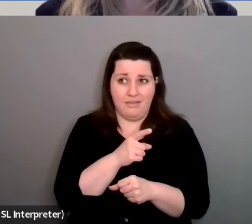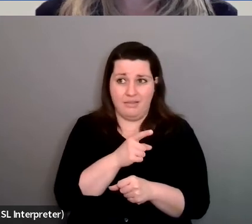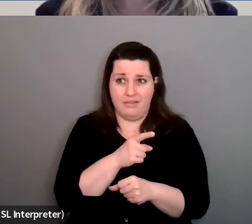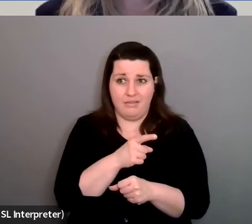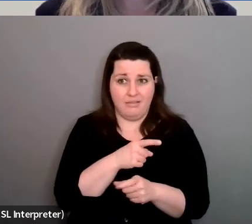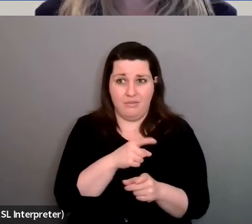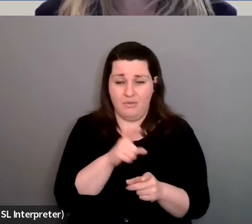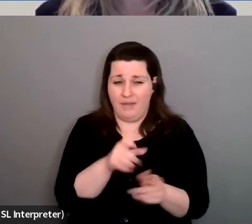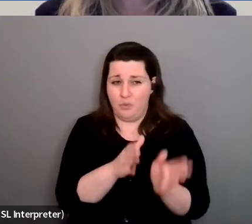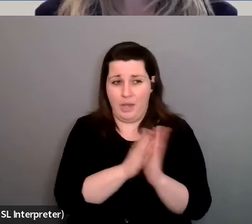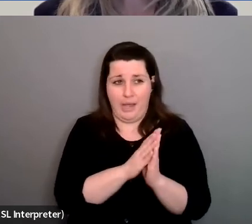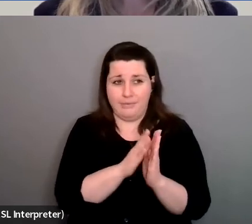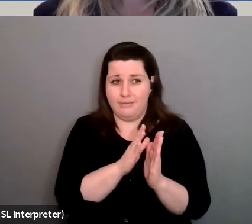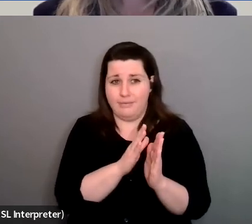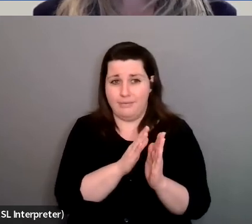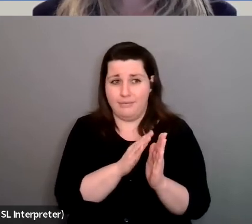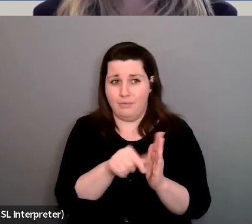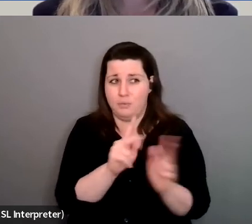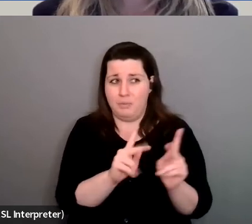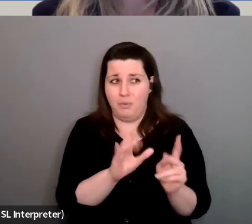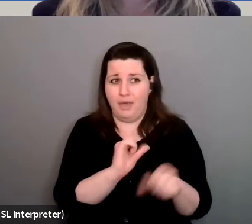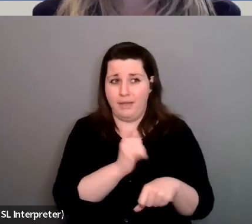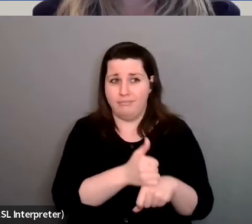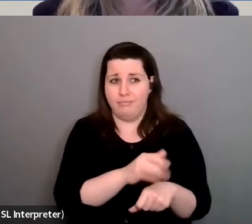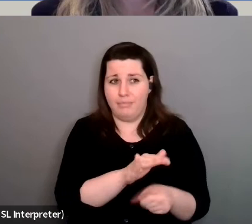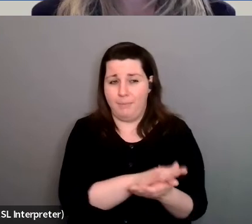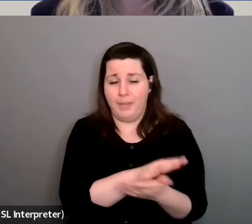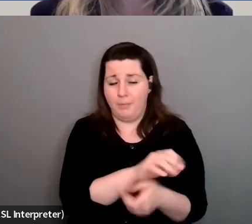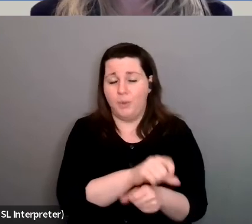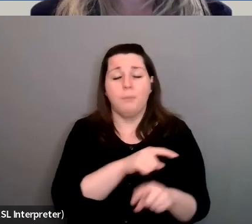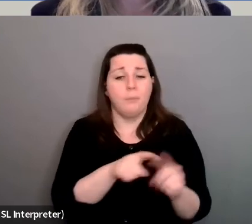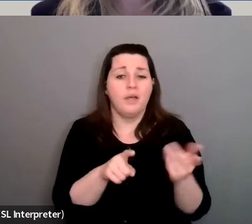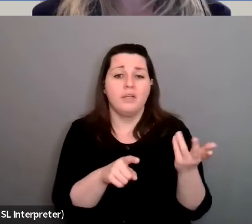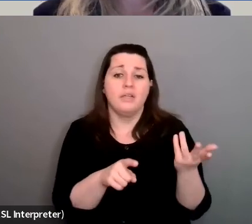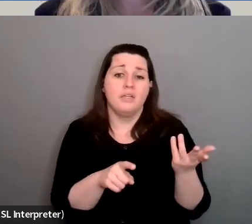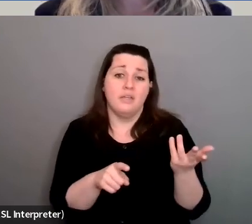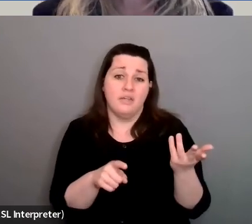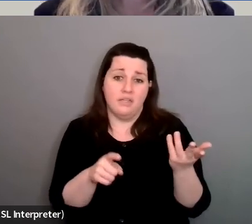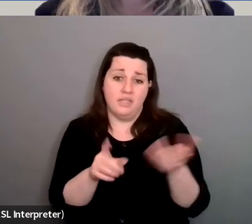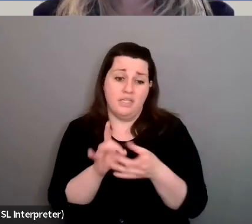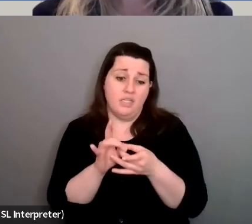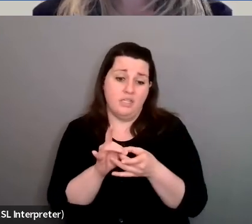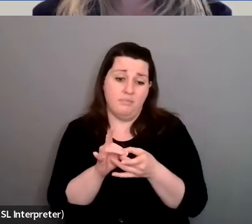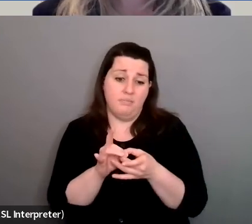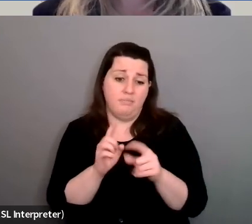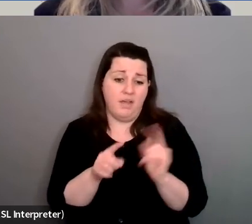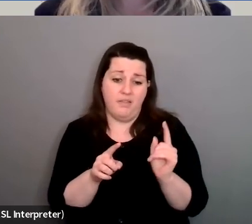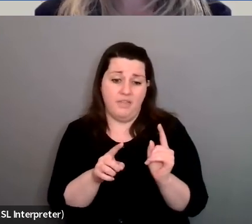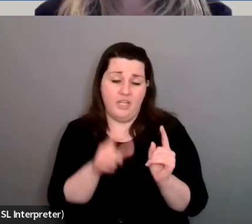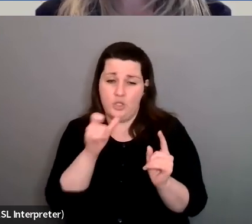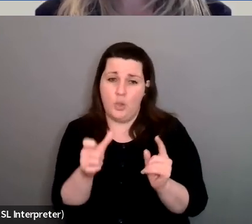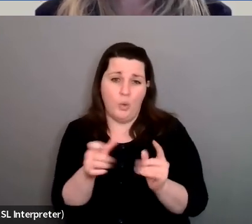that created that paperwork. But they are disregarded in terms of your eligibility